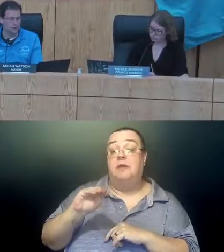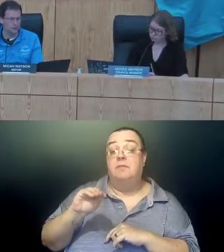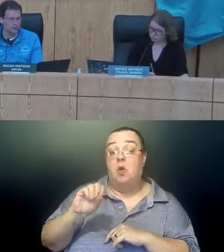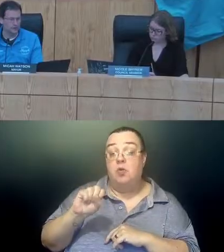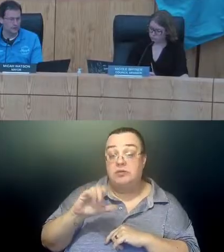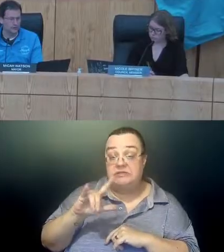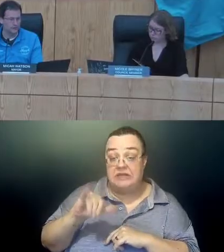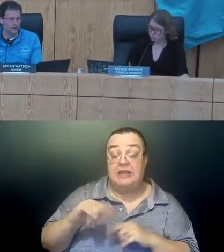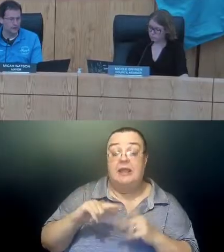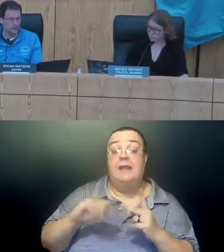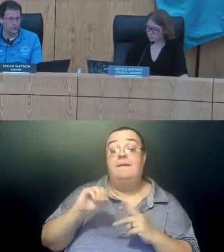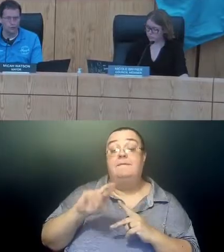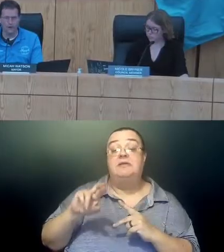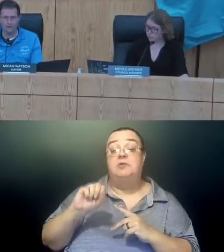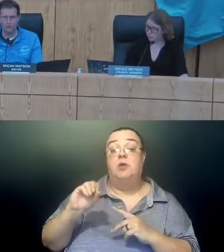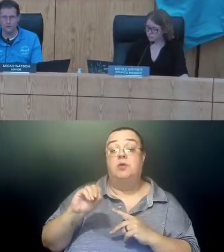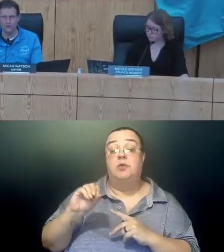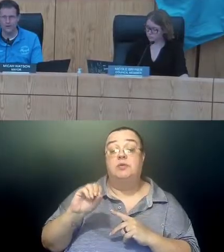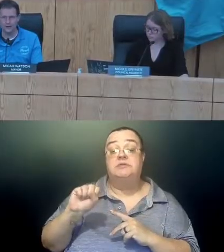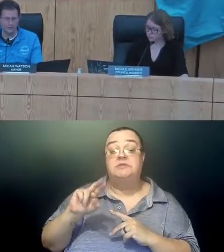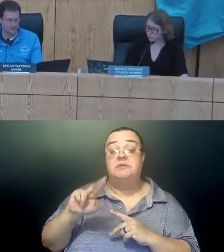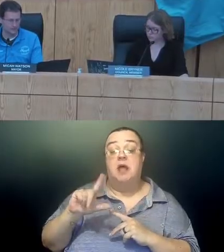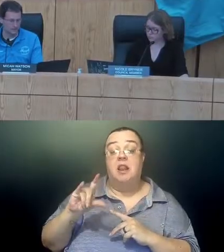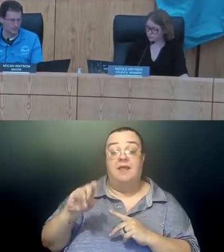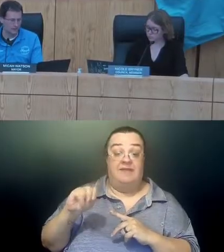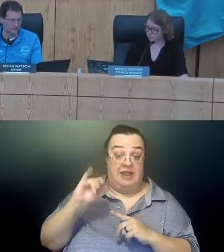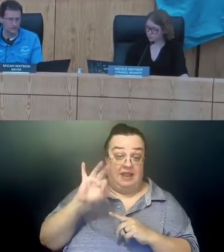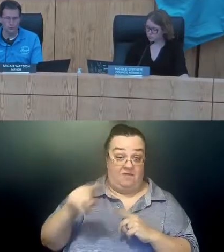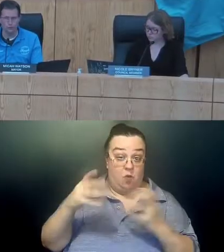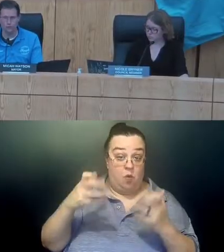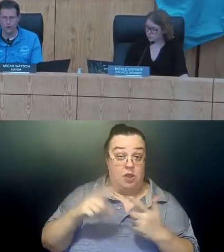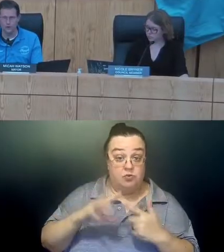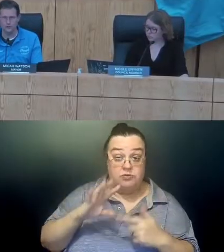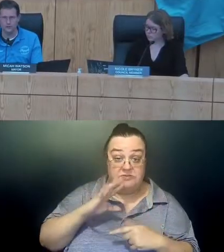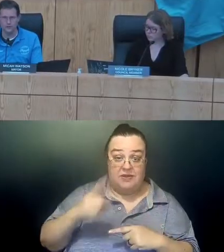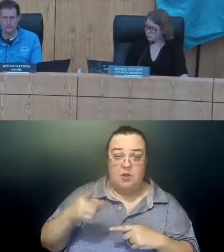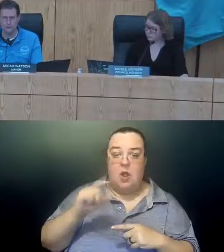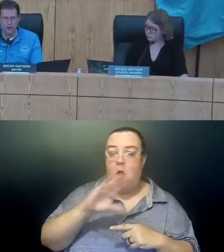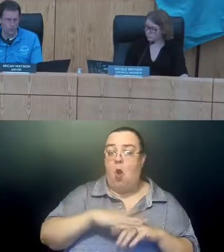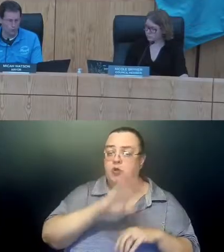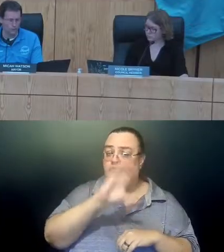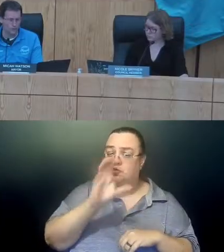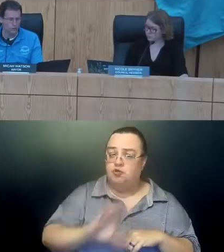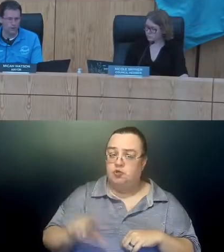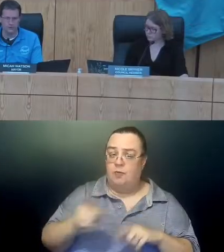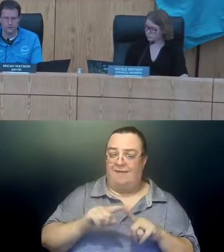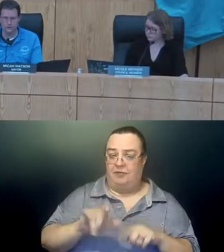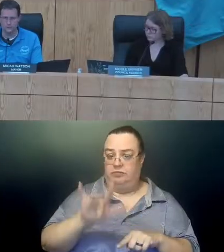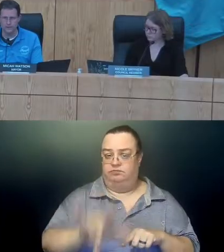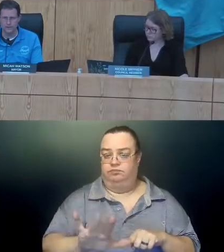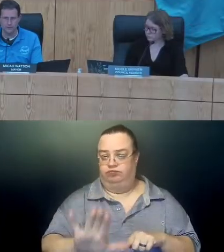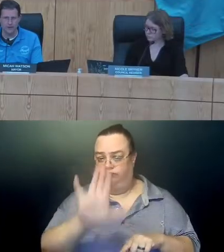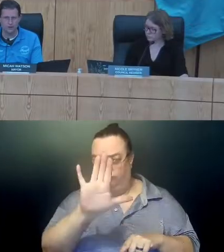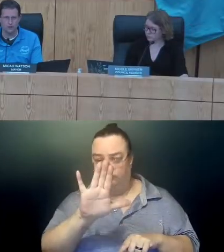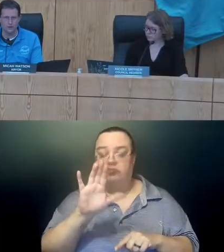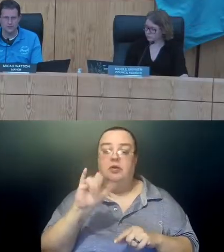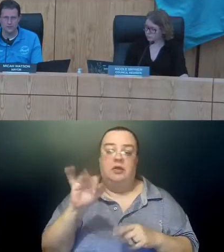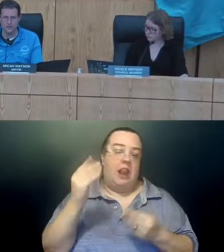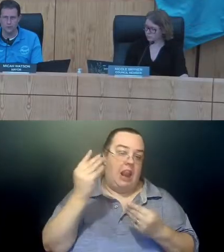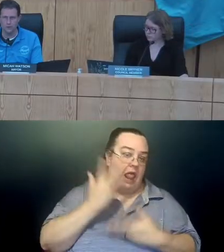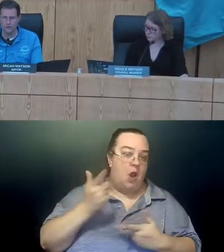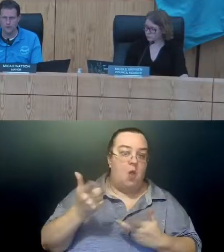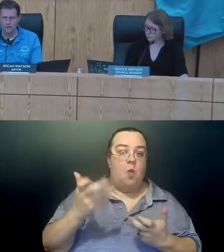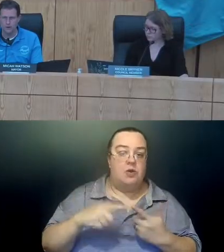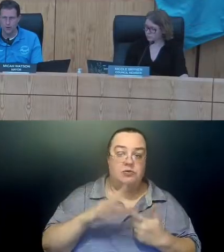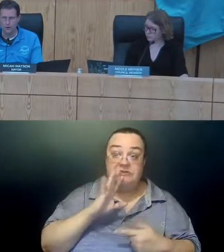Mr. O'Sullivan, that you will have to raise your hand in Zoom for us to know that you want to speak. I'm not currently